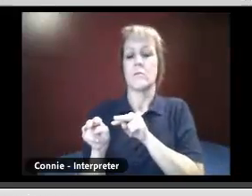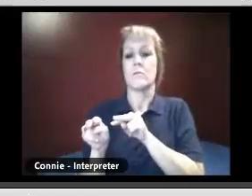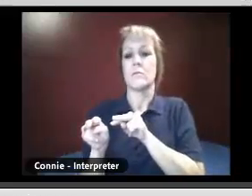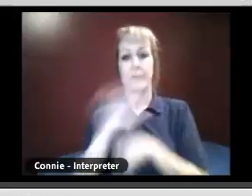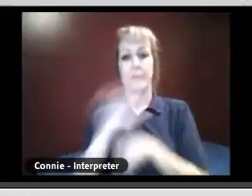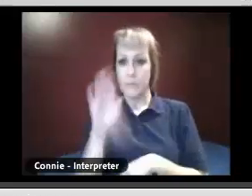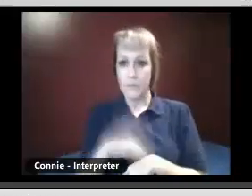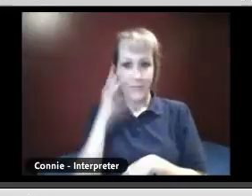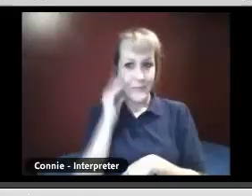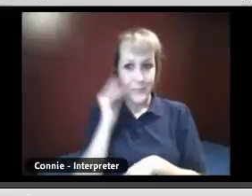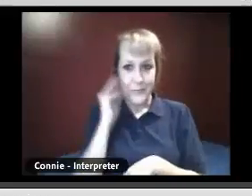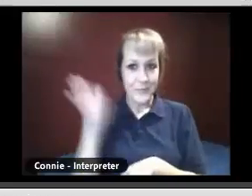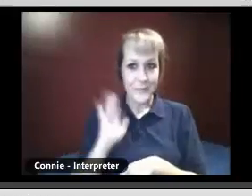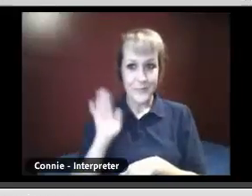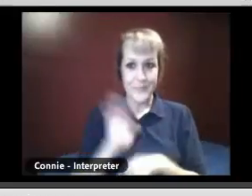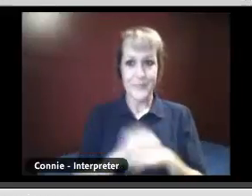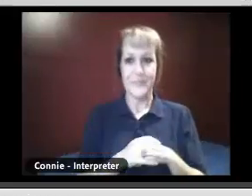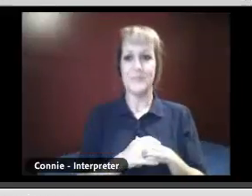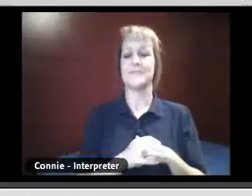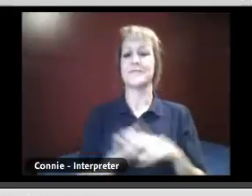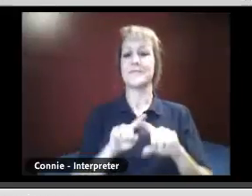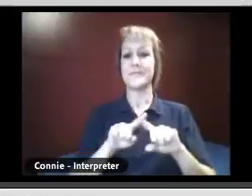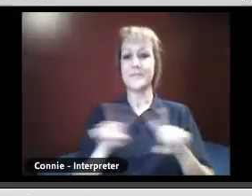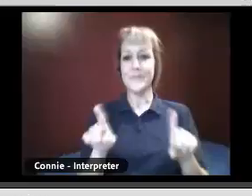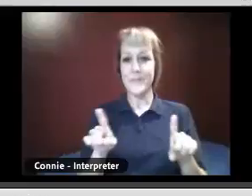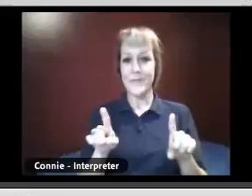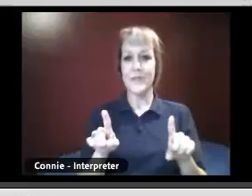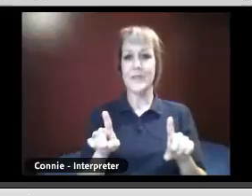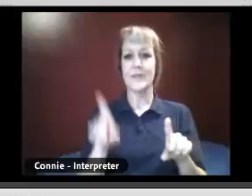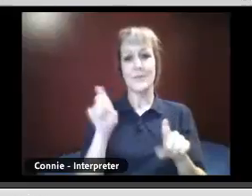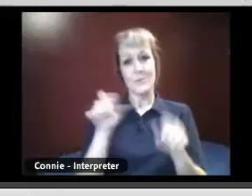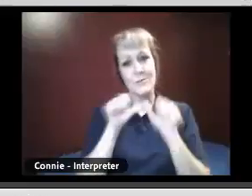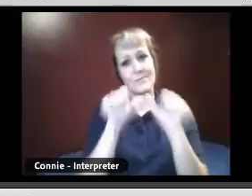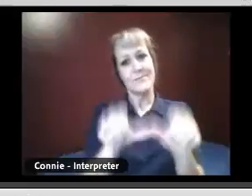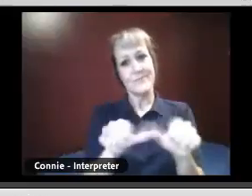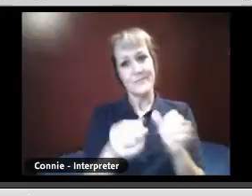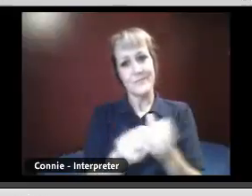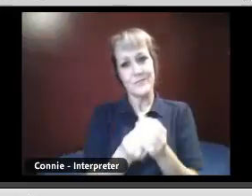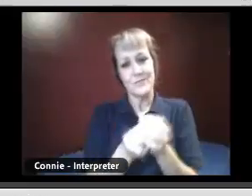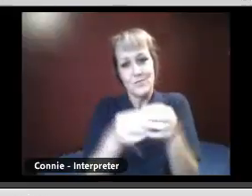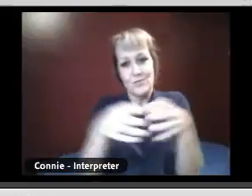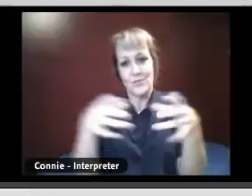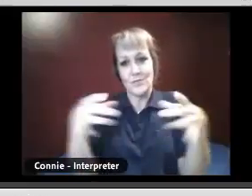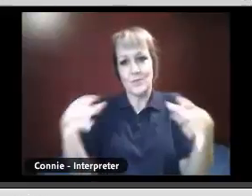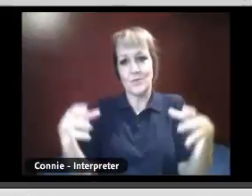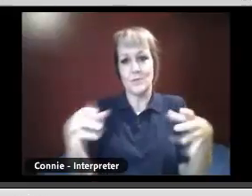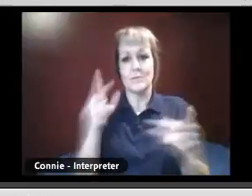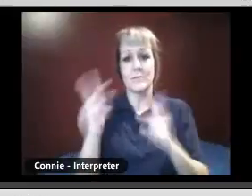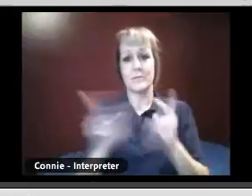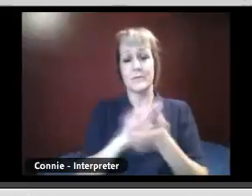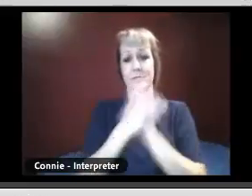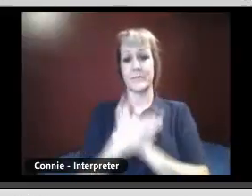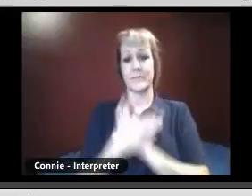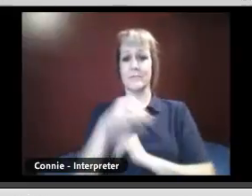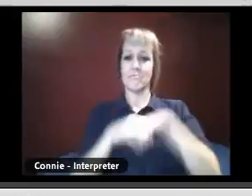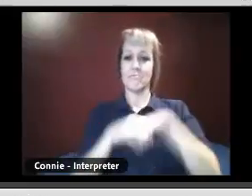it before. However, there should be continual growth. So as people get comfortable and